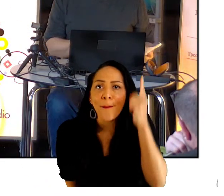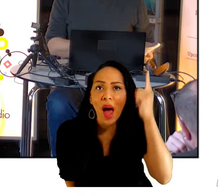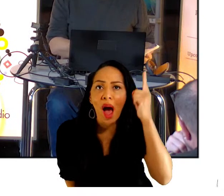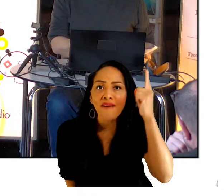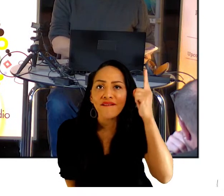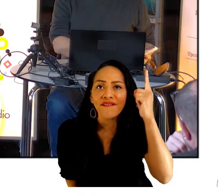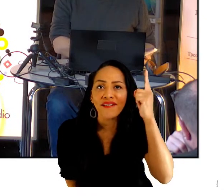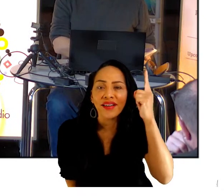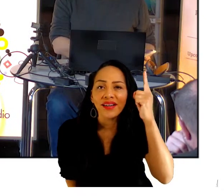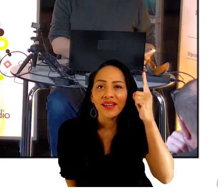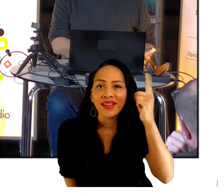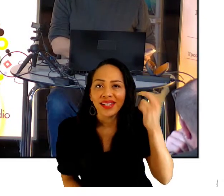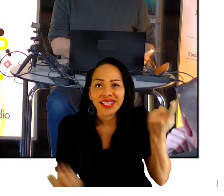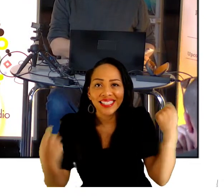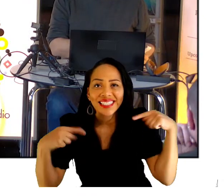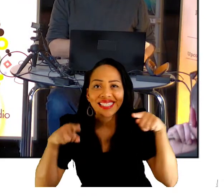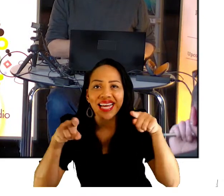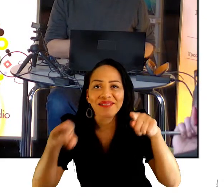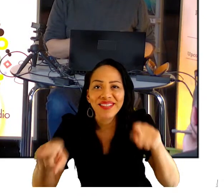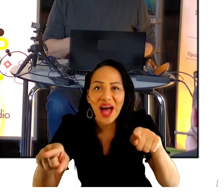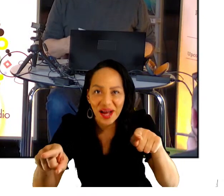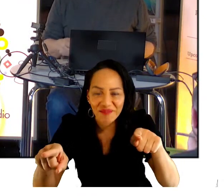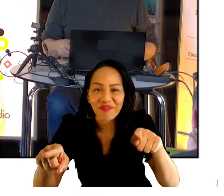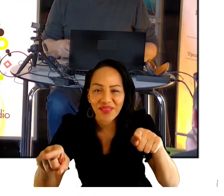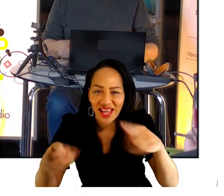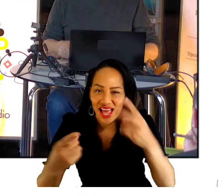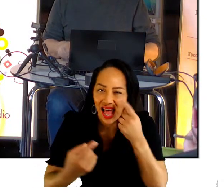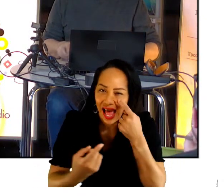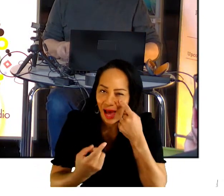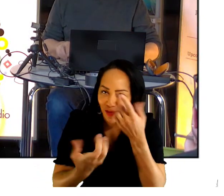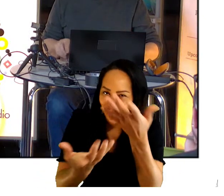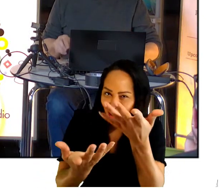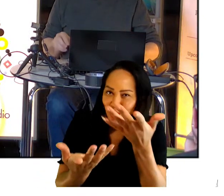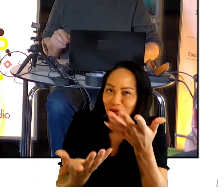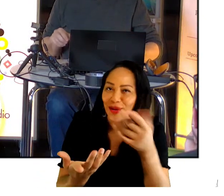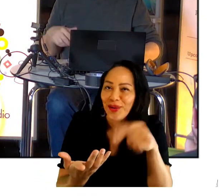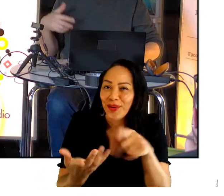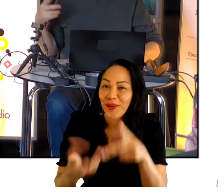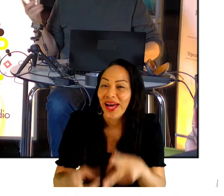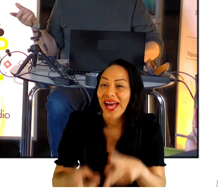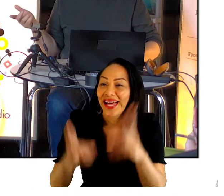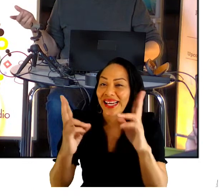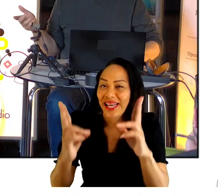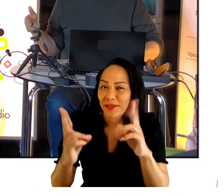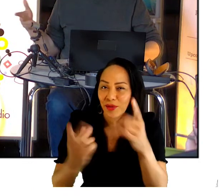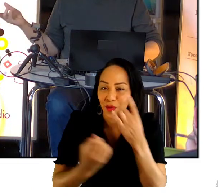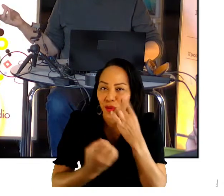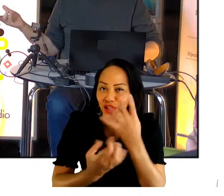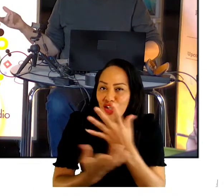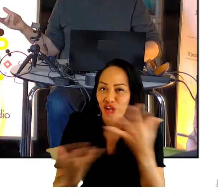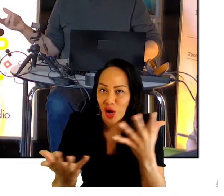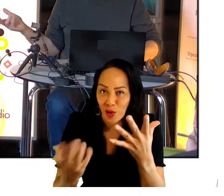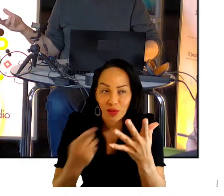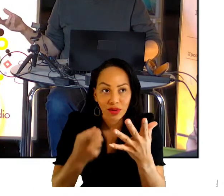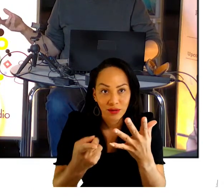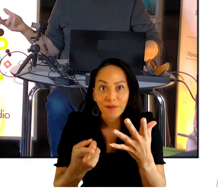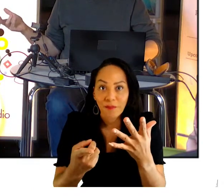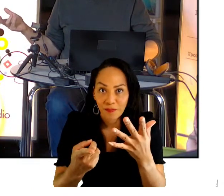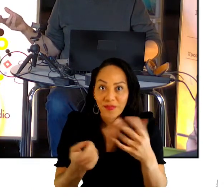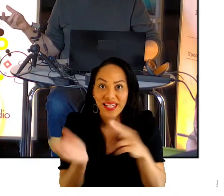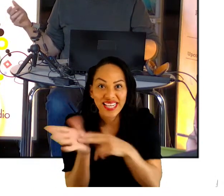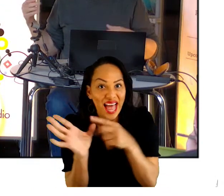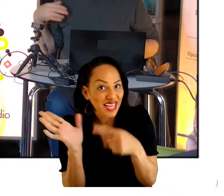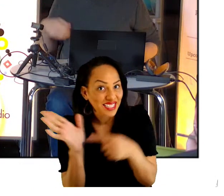I'll just show you a short excerpt of a film that we show in the show itself that Natalie and I sit and